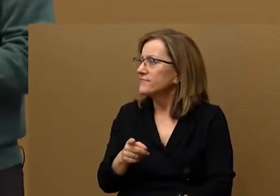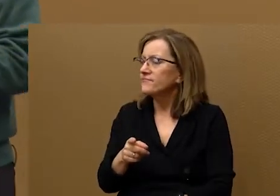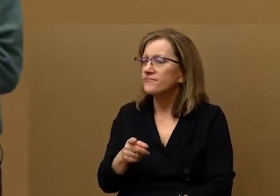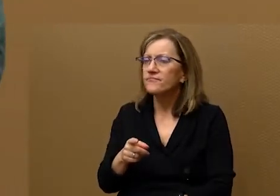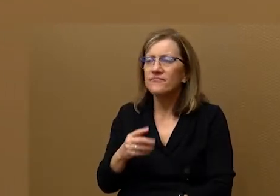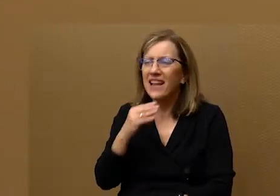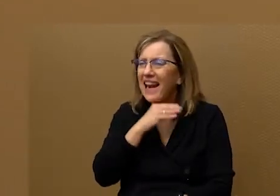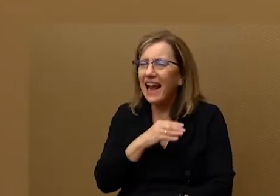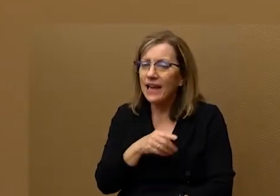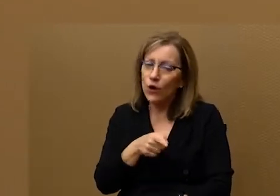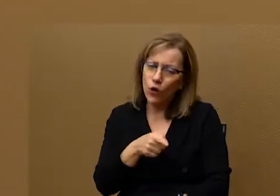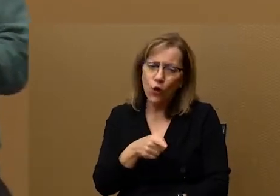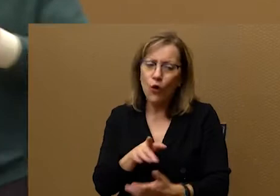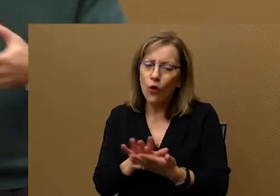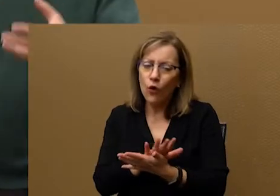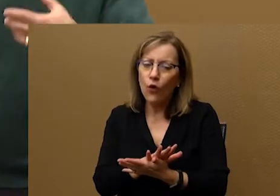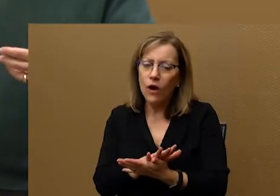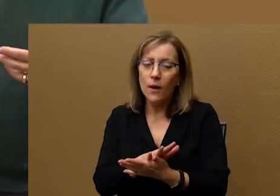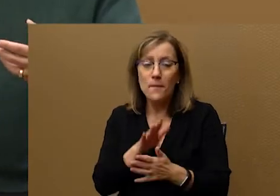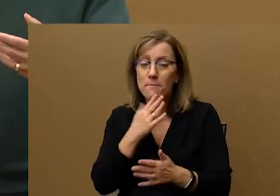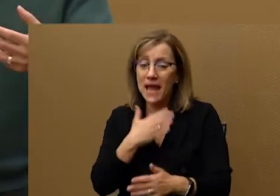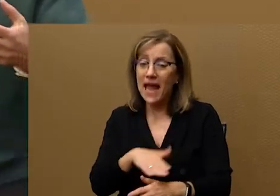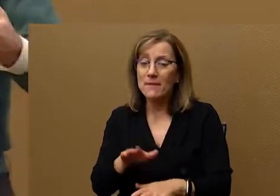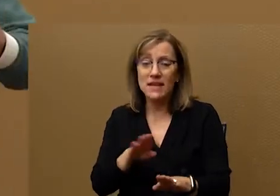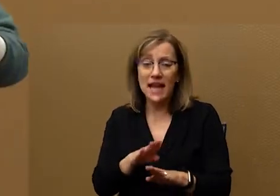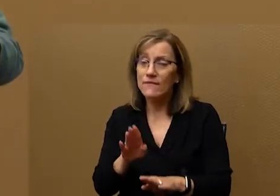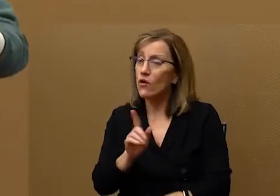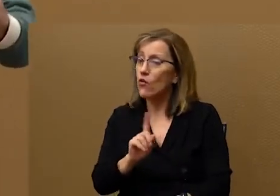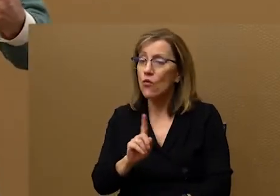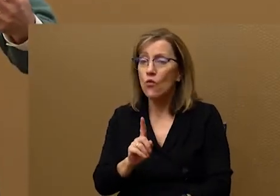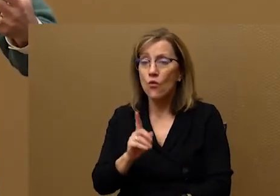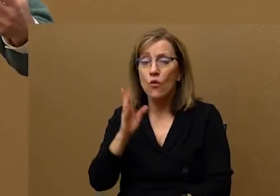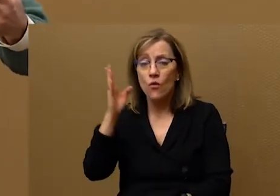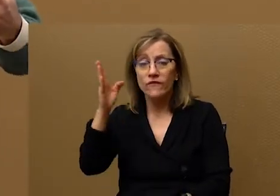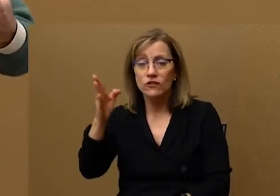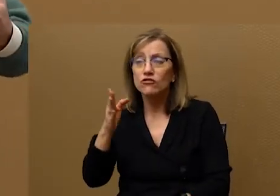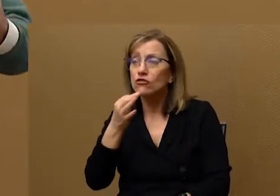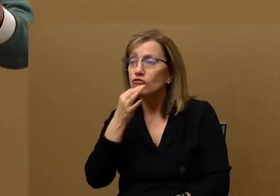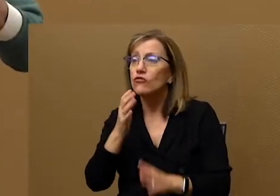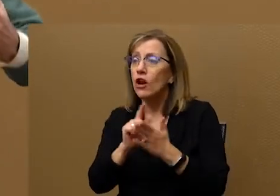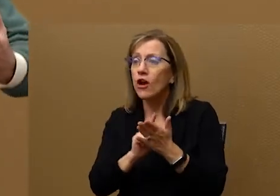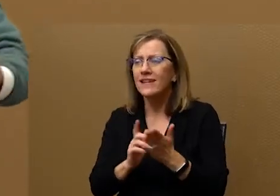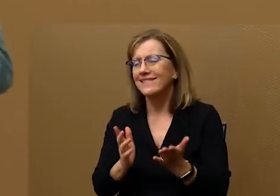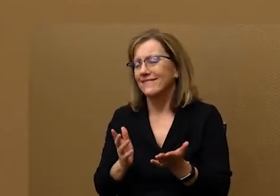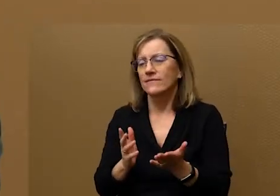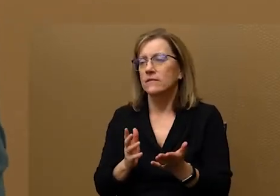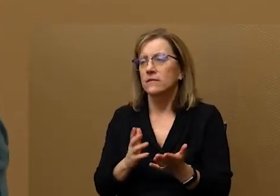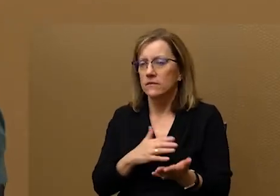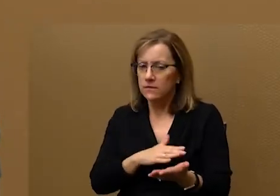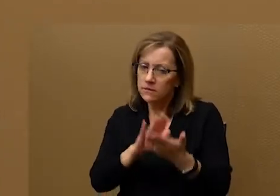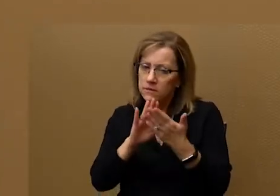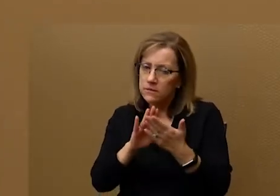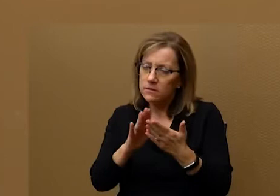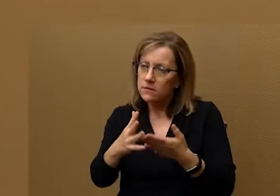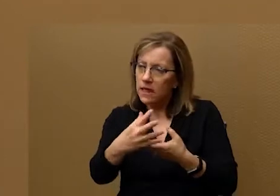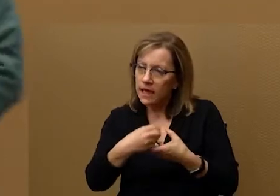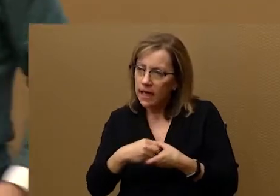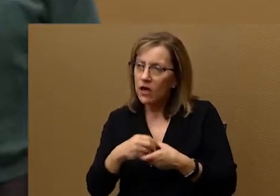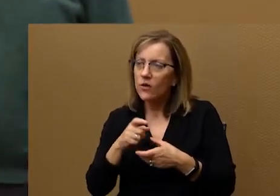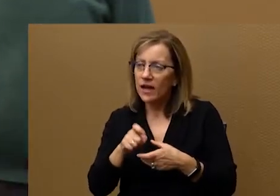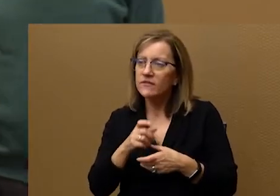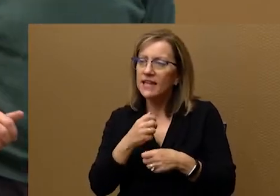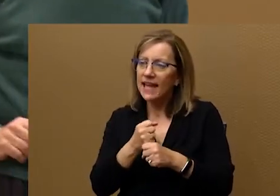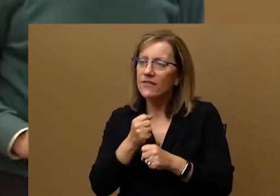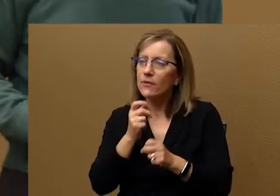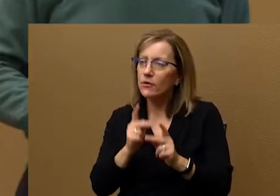lying. It's engaging, but we do confront. We just have to get the person ready to hear the